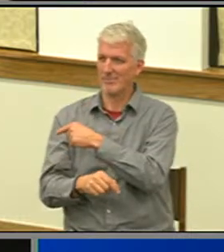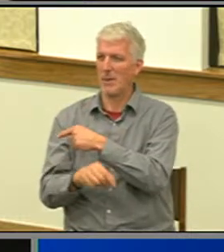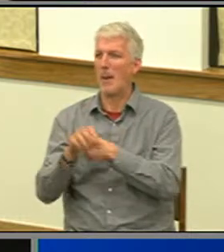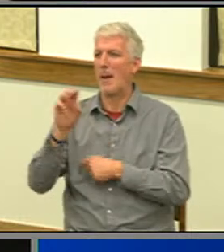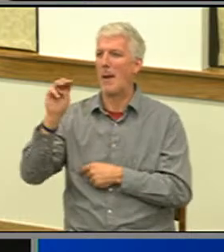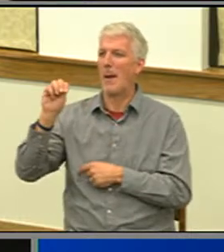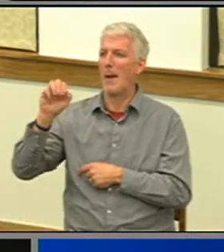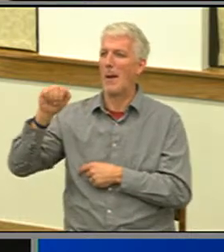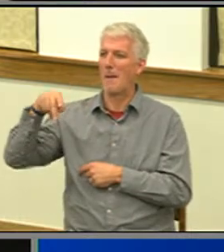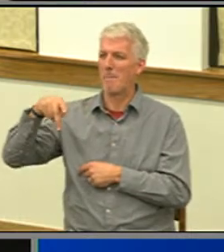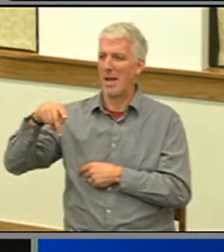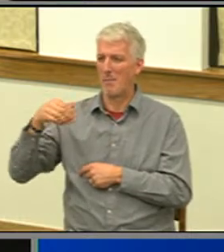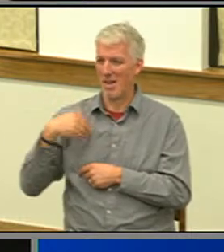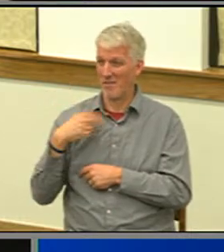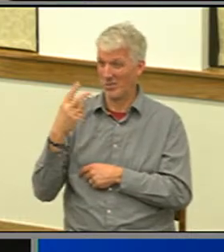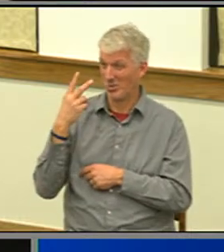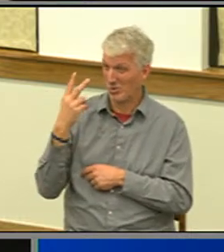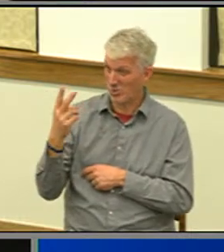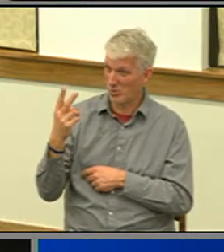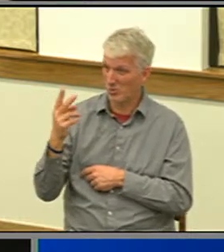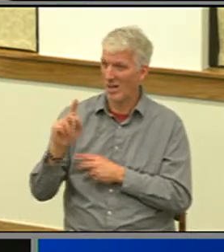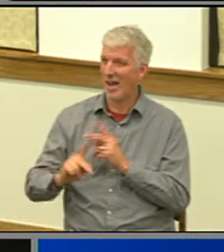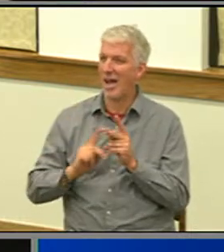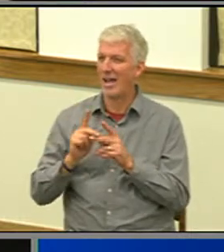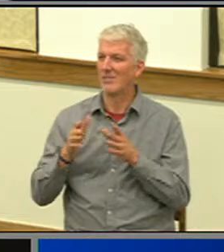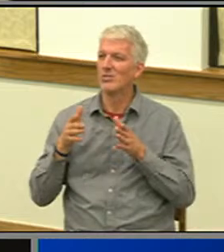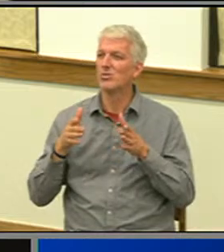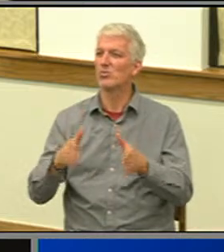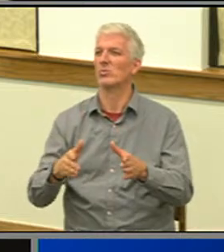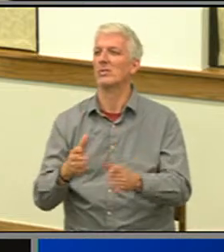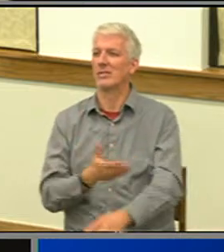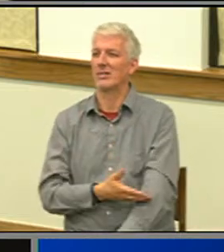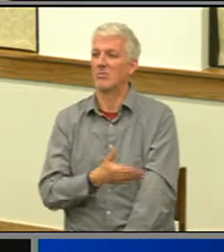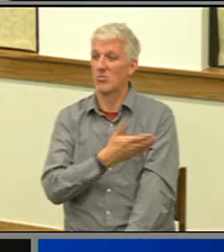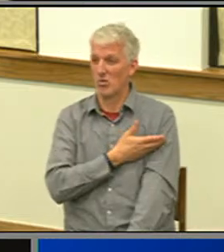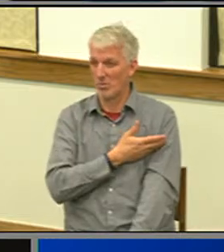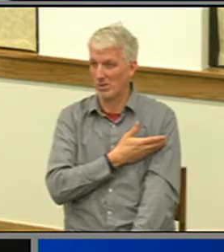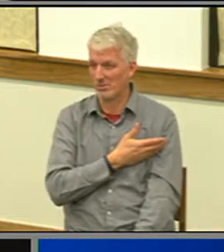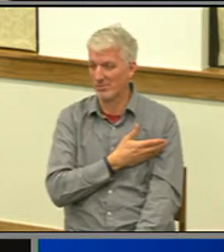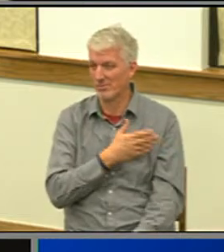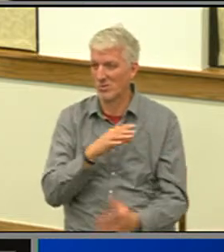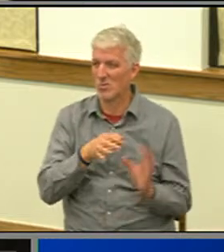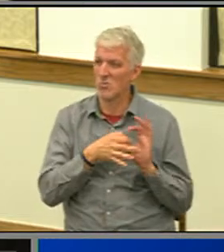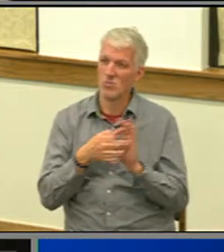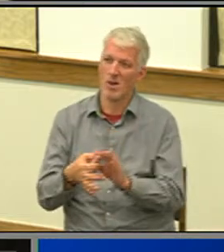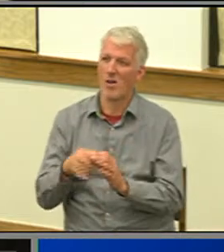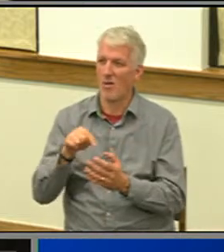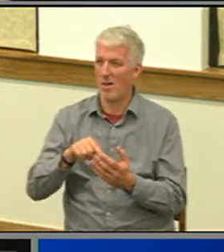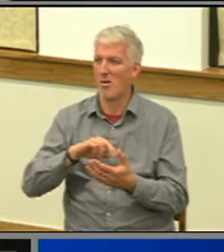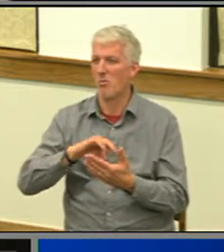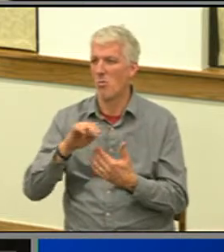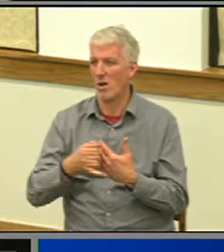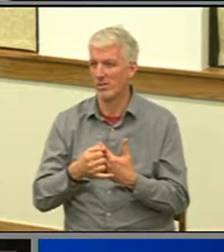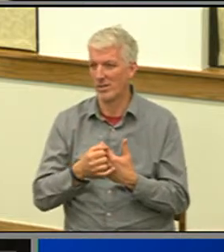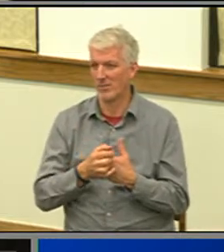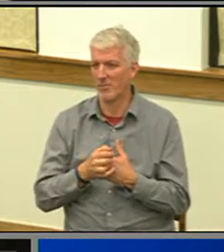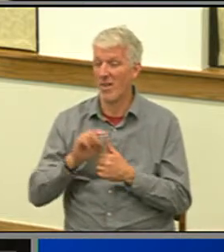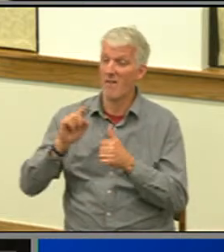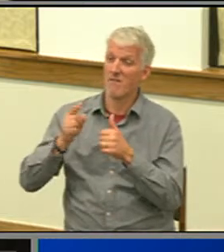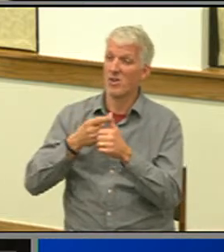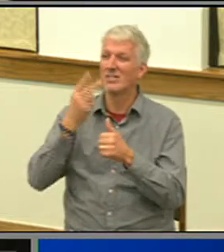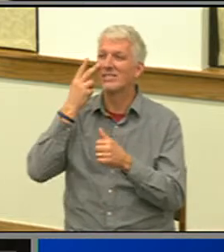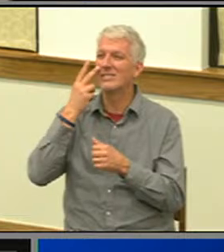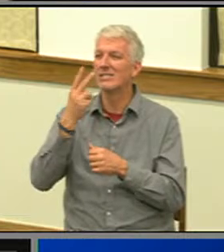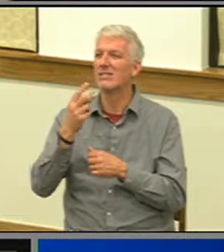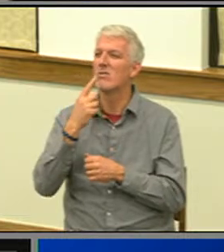As you can see, there are two types of street improvements as part of this project. The first, which is depicted in red